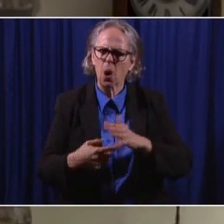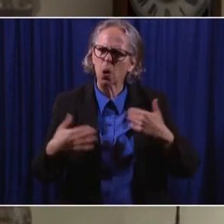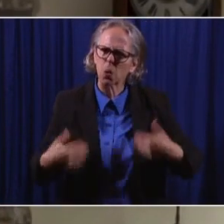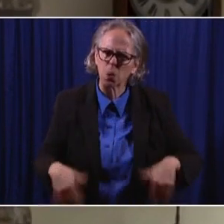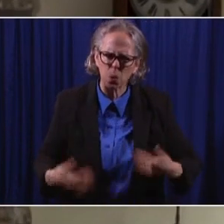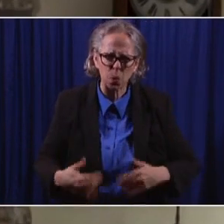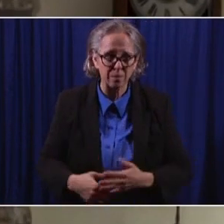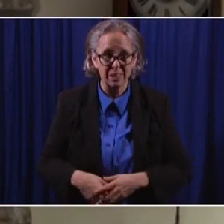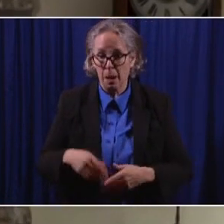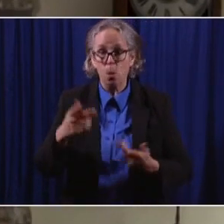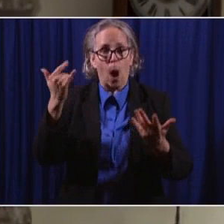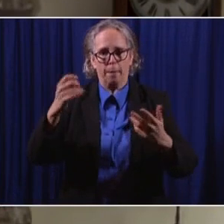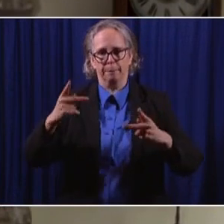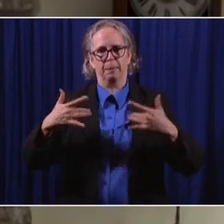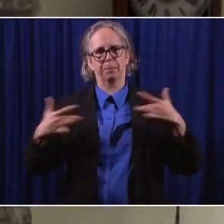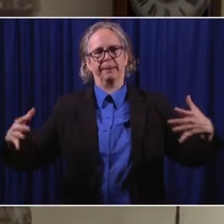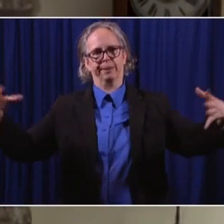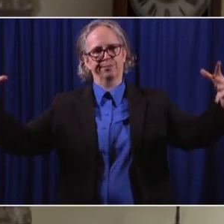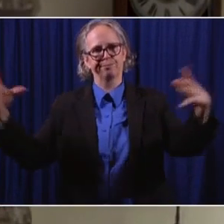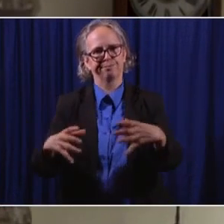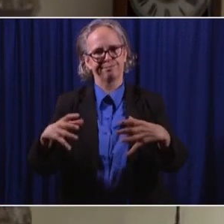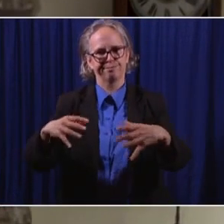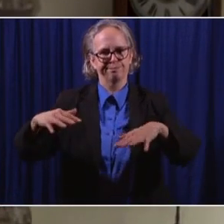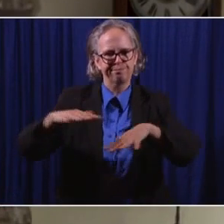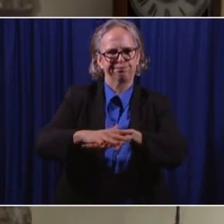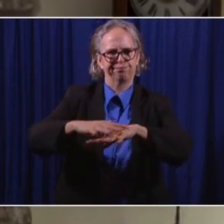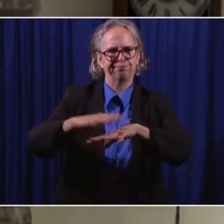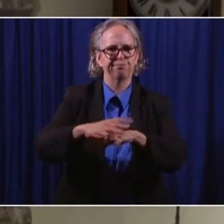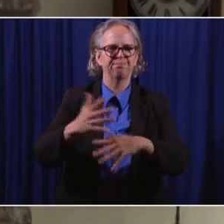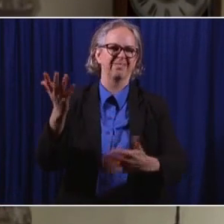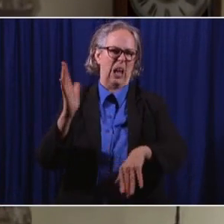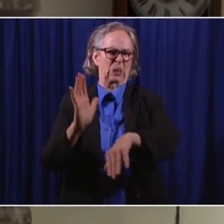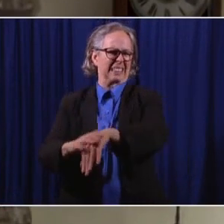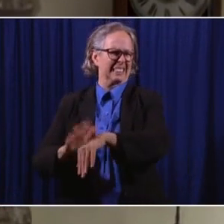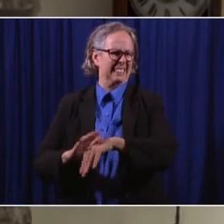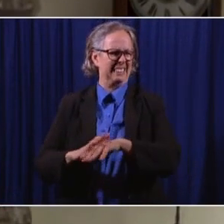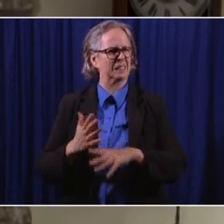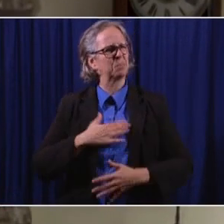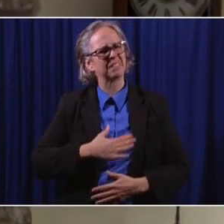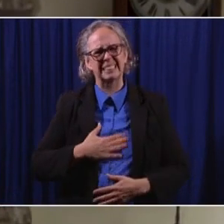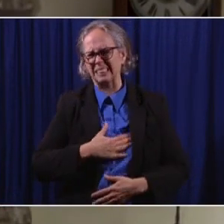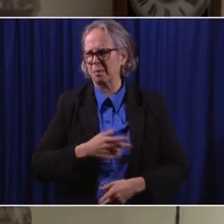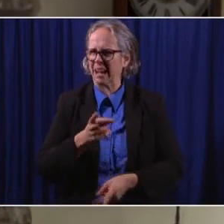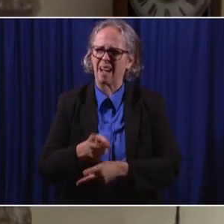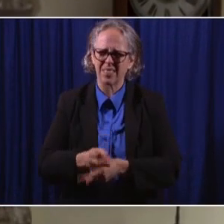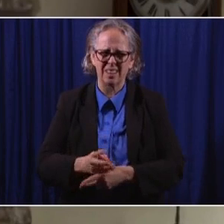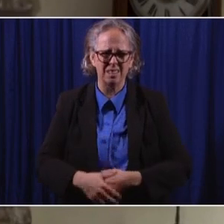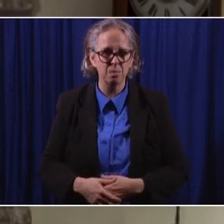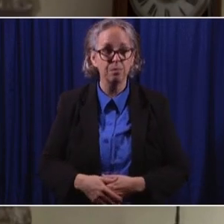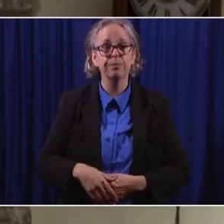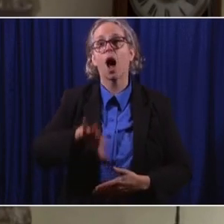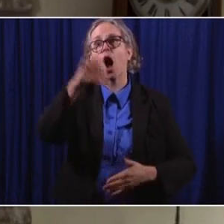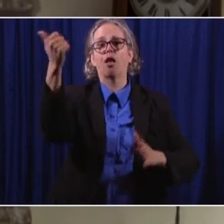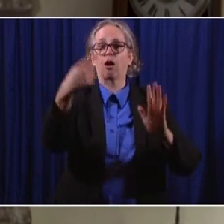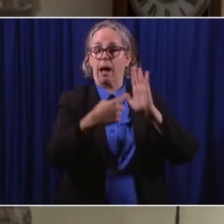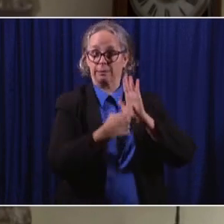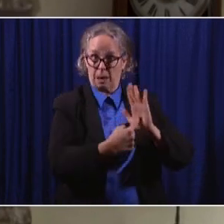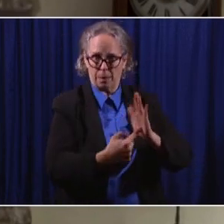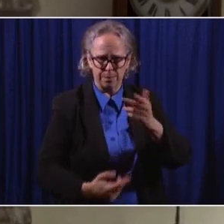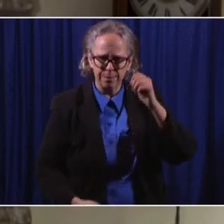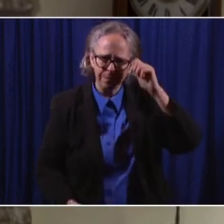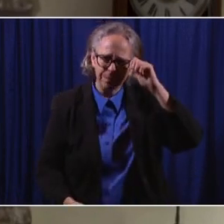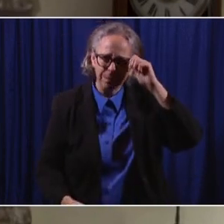we just, alert everyone to please be very, very careful about that. Here is another story. I learned of another story in my